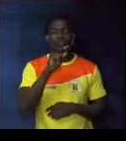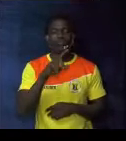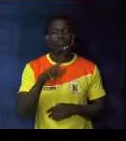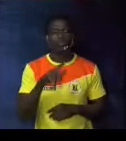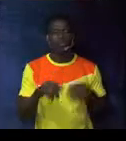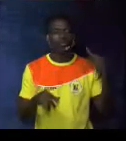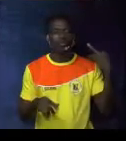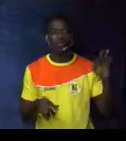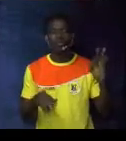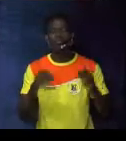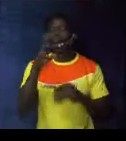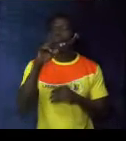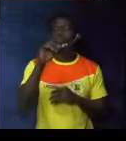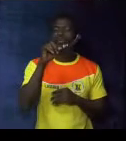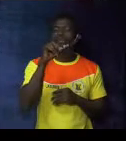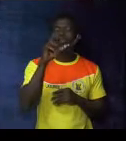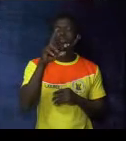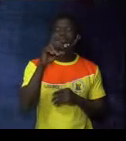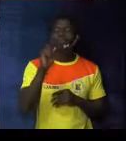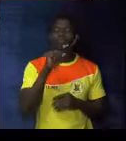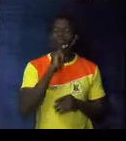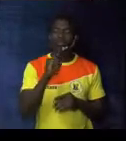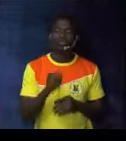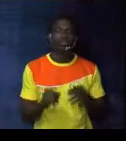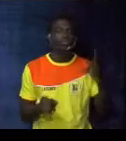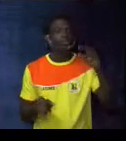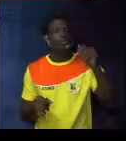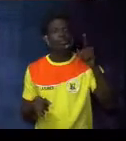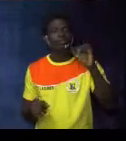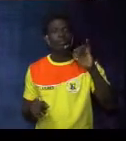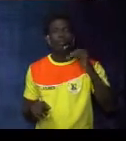radius here is radii.